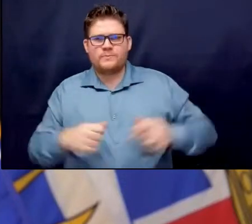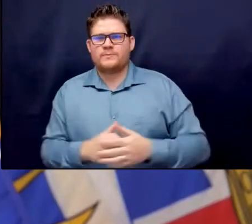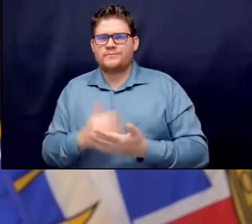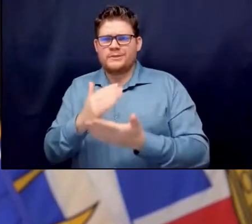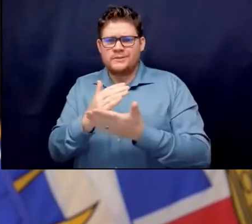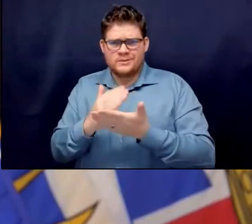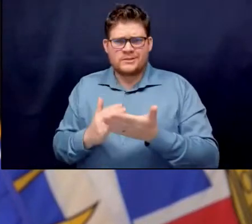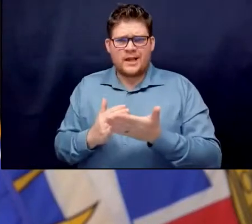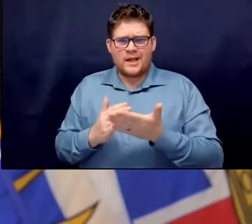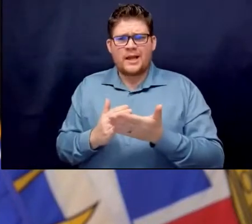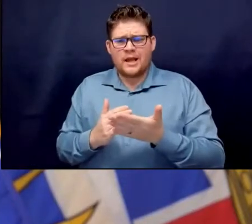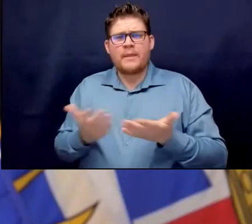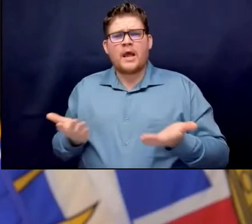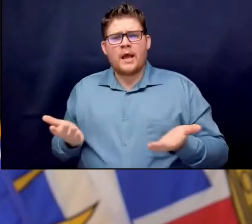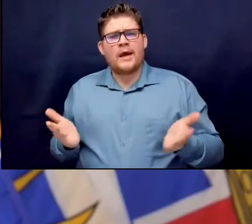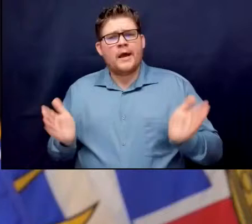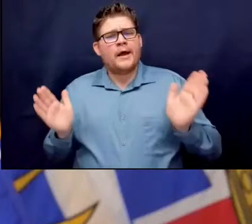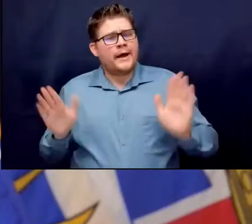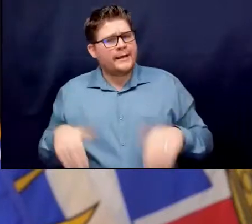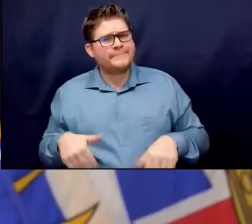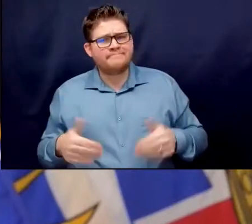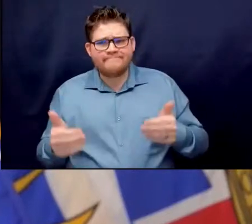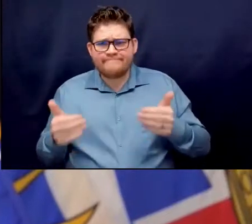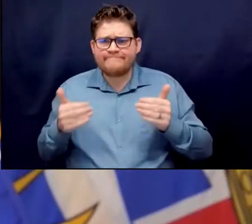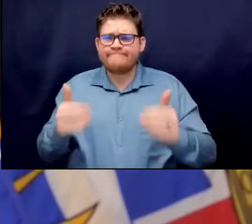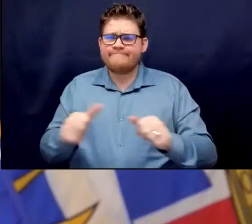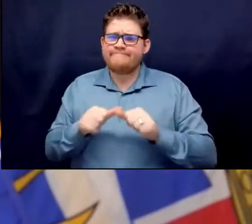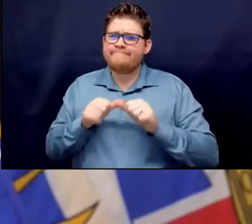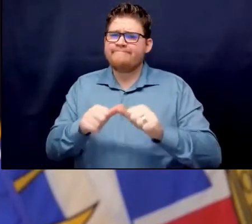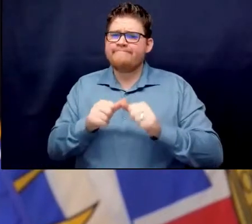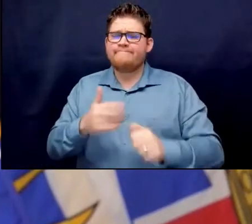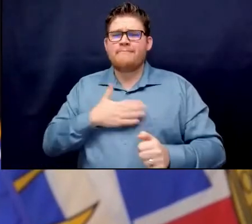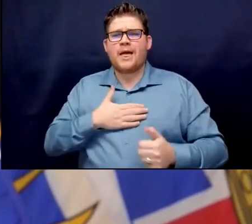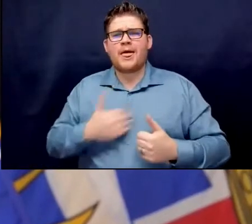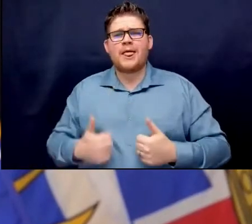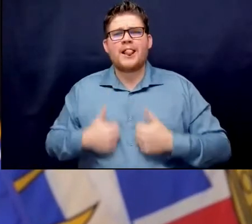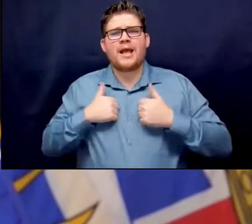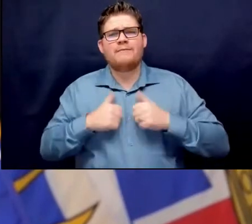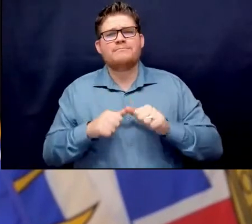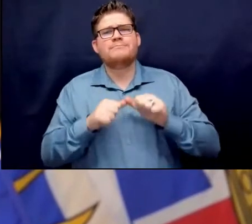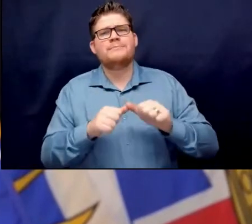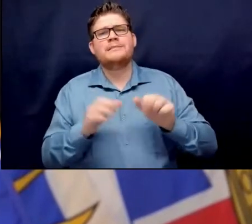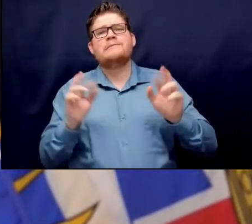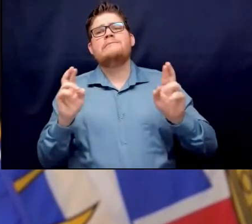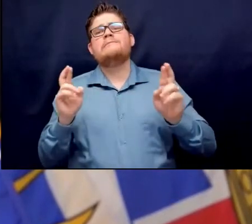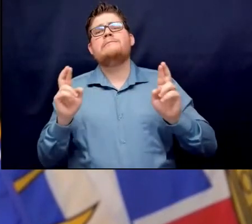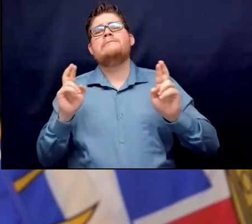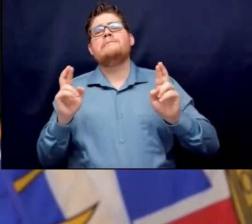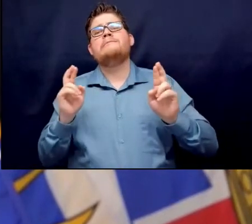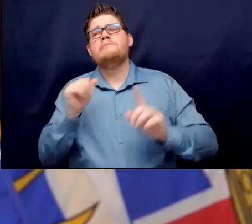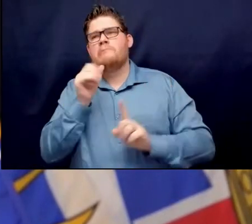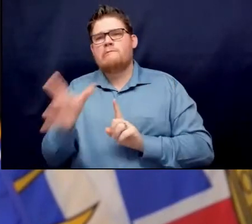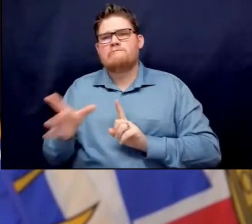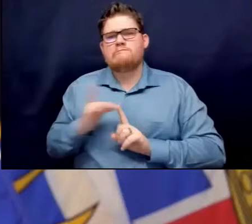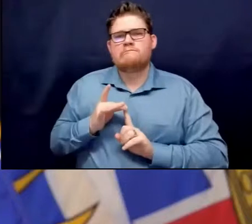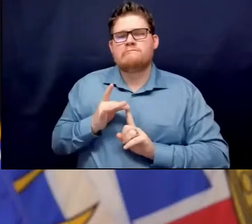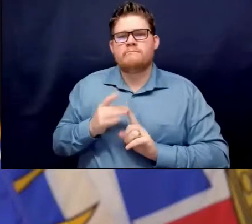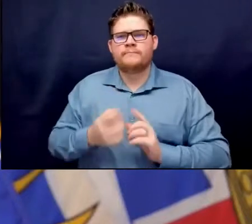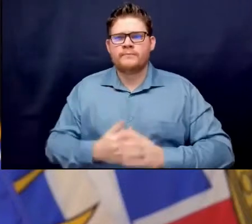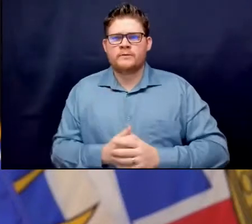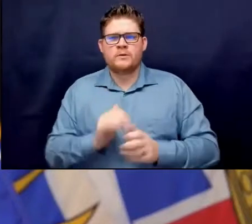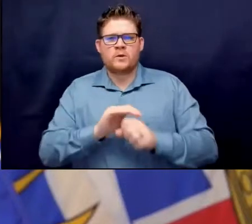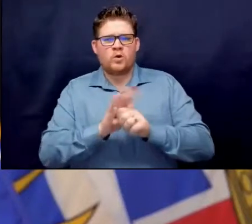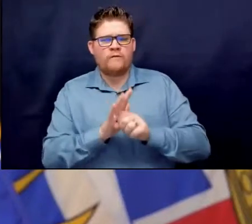may get COVID and hopefully not end up in hospital. Are you worried at all about a lax attitude